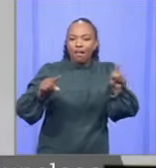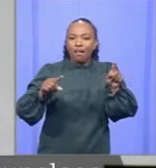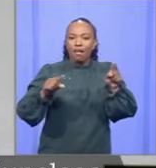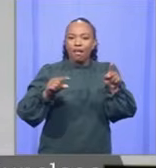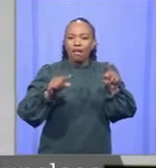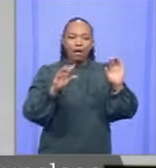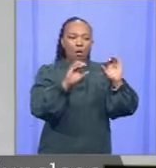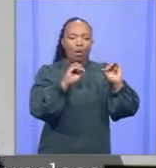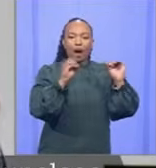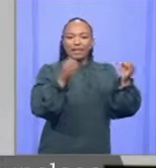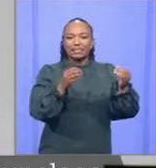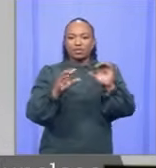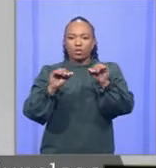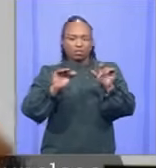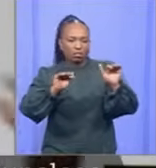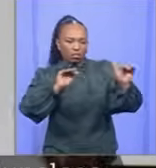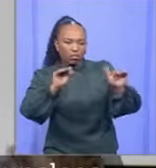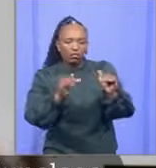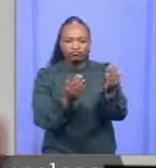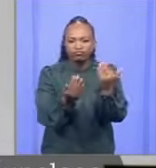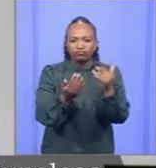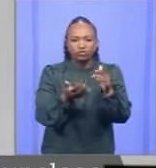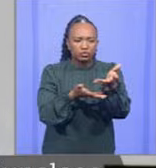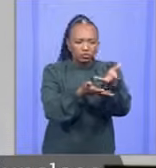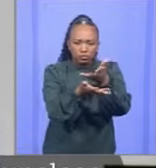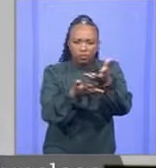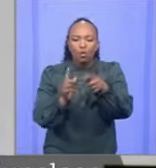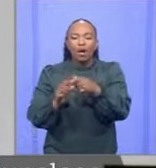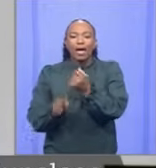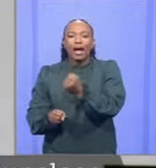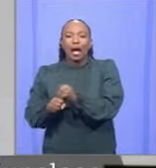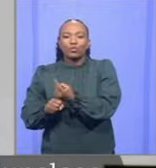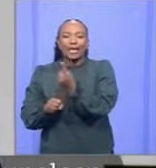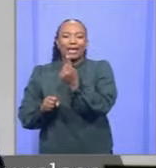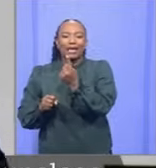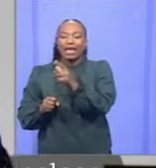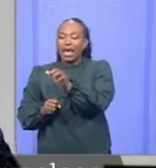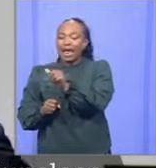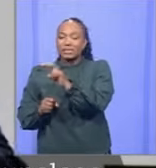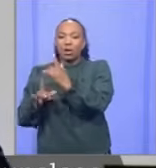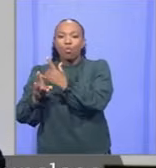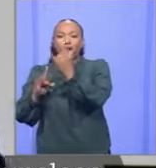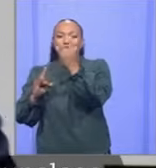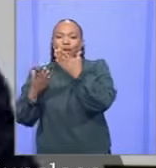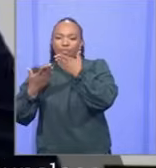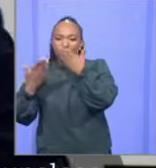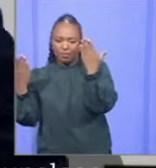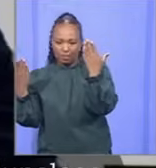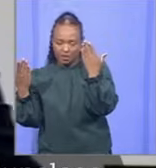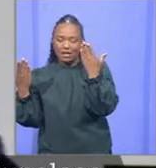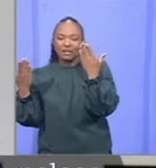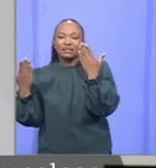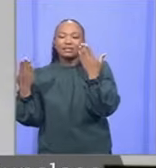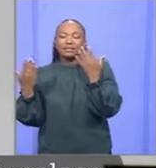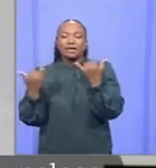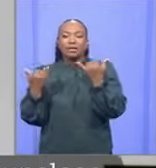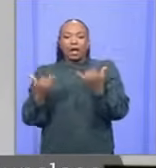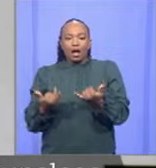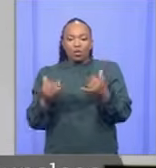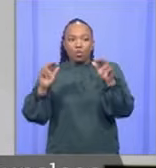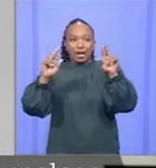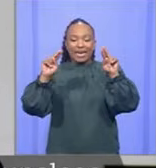Gauteng was affected because we did not win outright majority. Gauteng goes through the mandate of national to